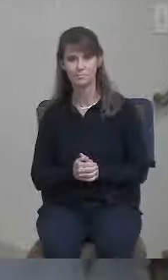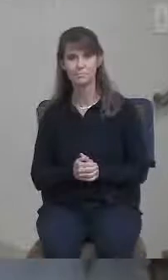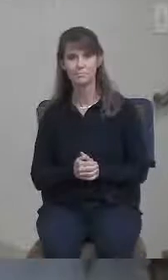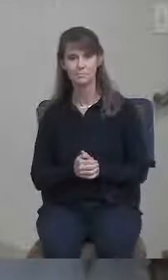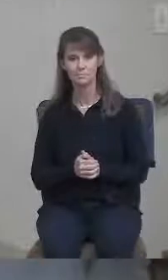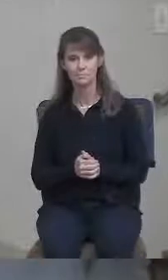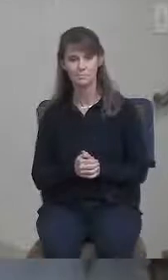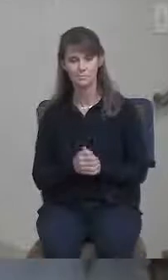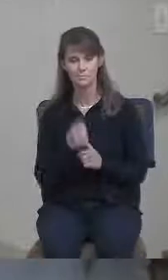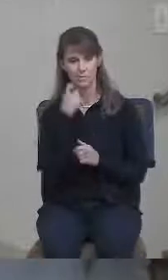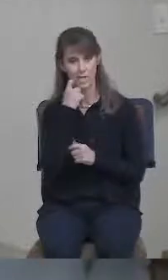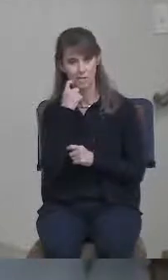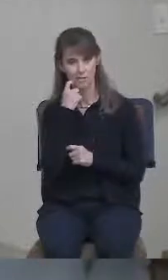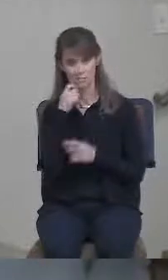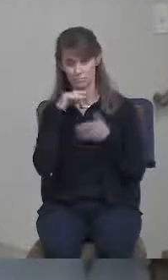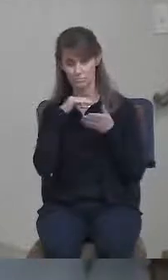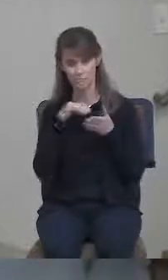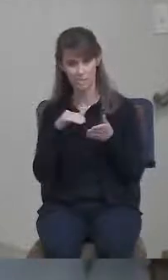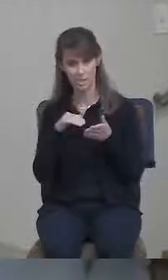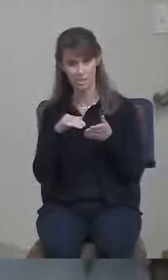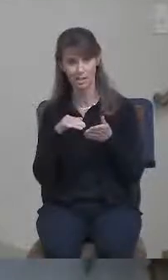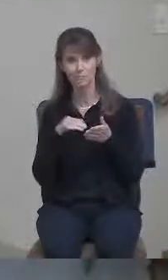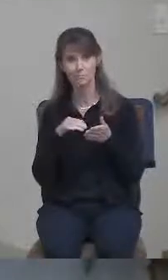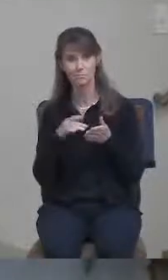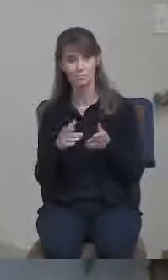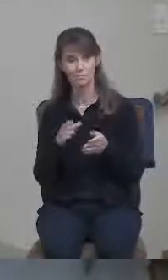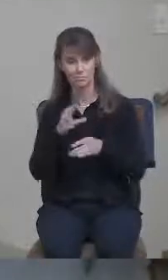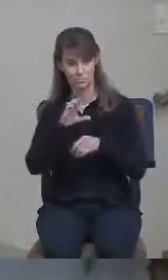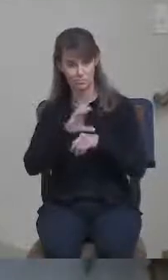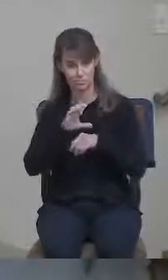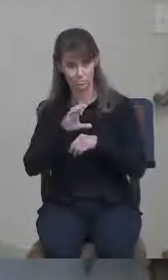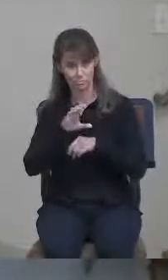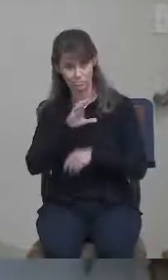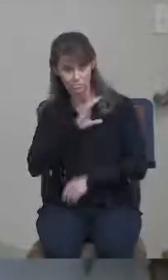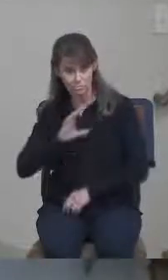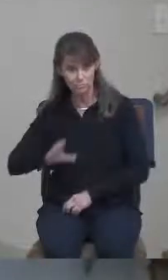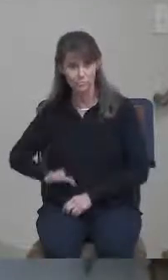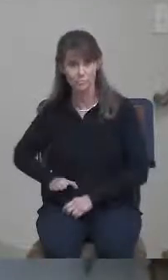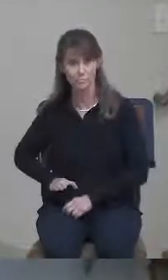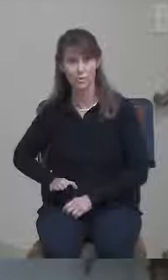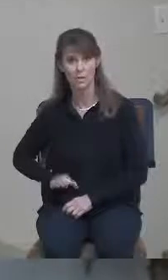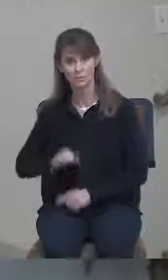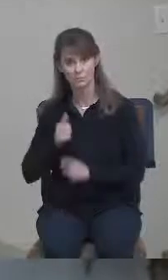Christ. And I might say that was a very scholarly study.